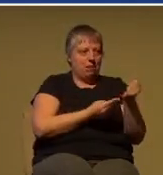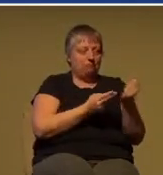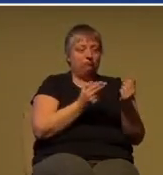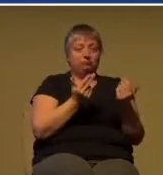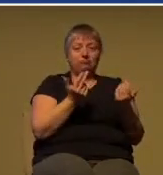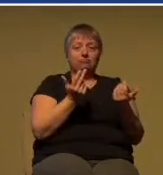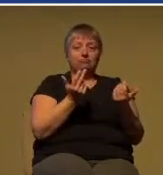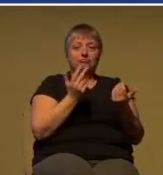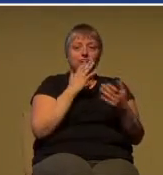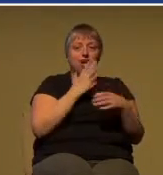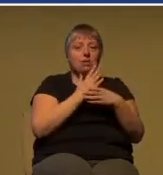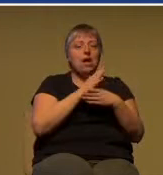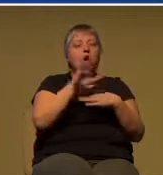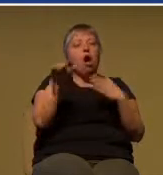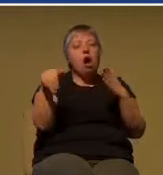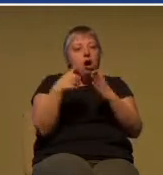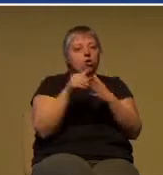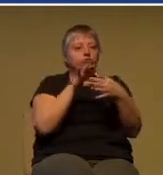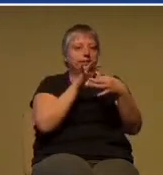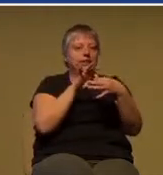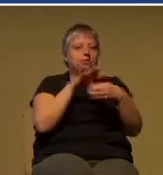relationships and all situations.